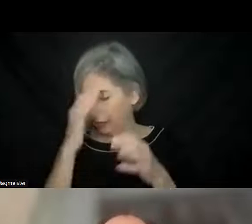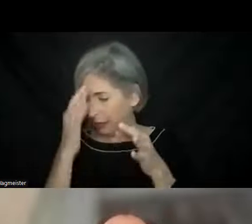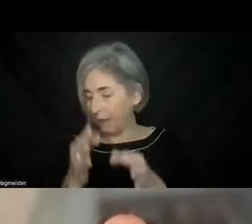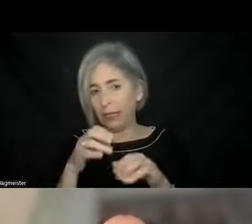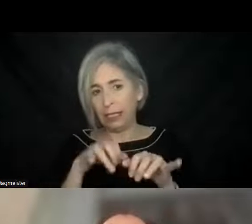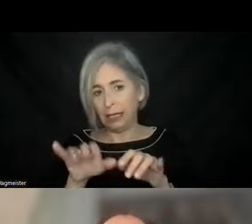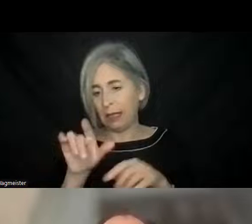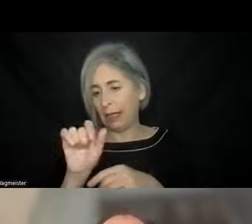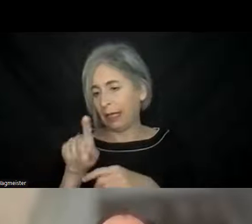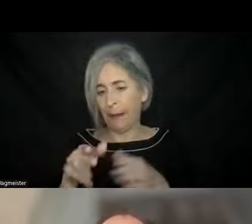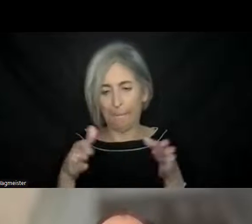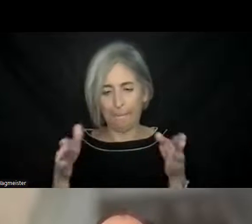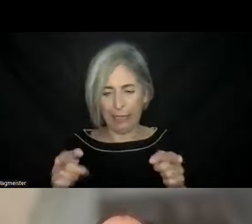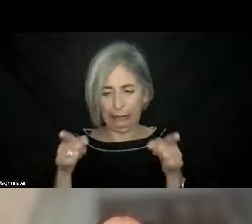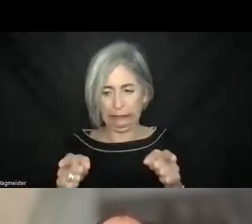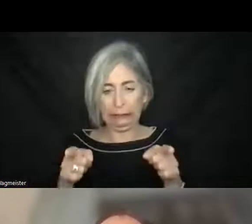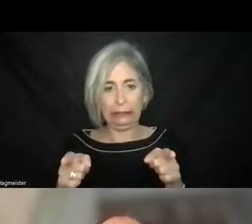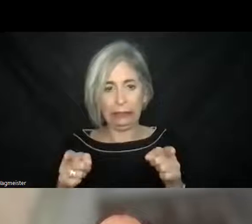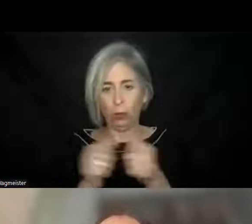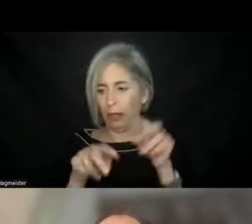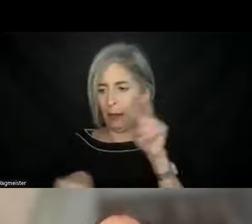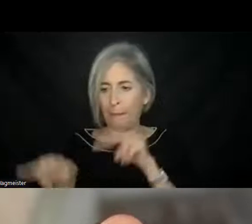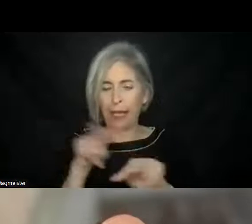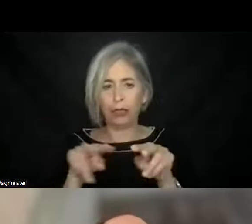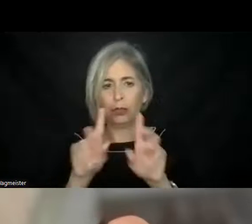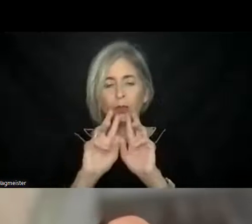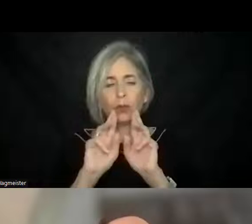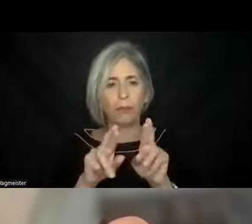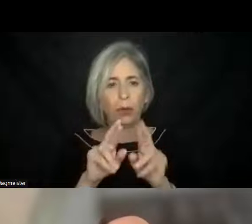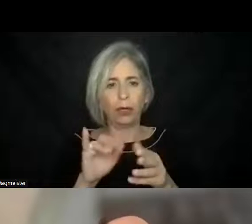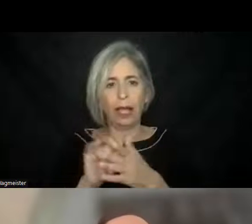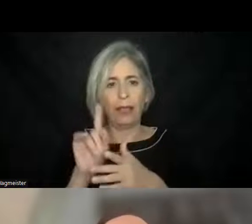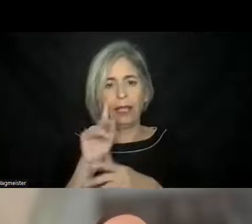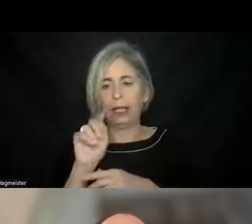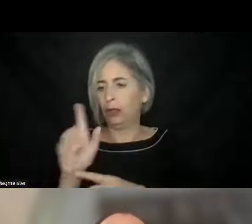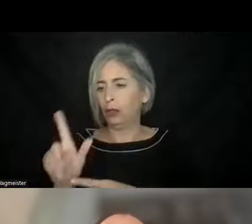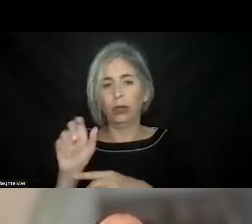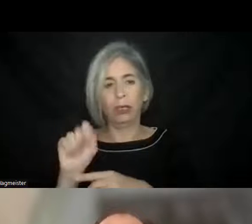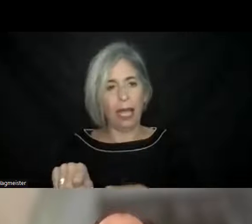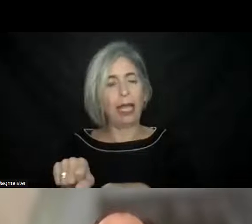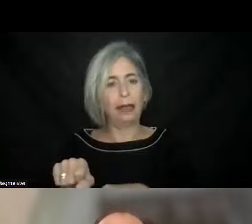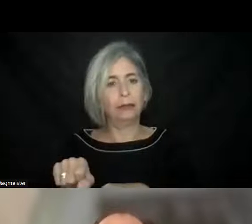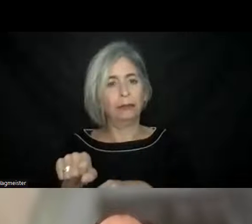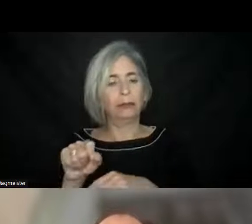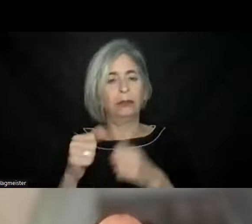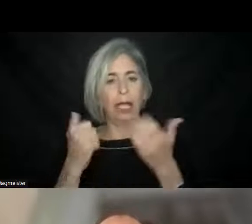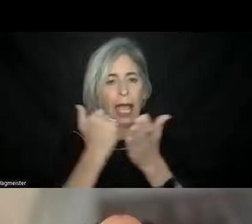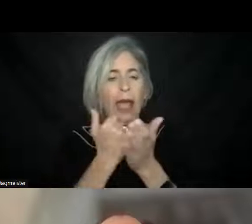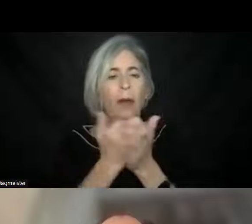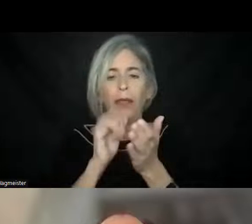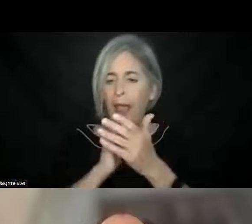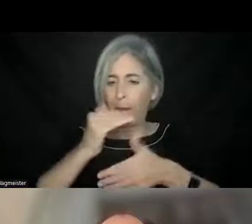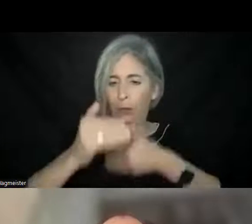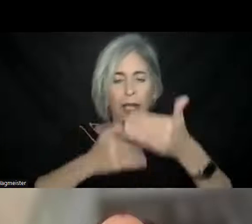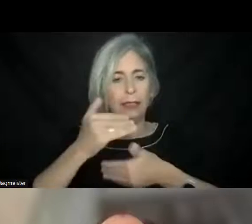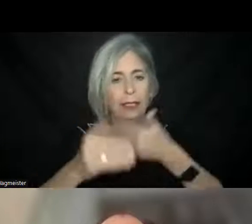a gap in monitoring and reporting, and I think this kind of tools can help also to that process for